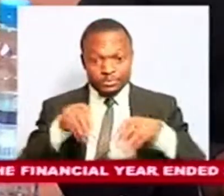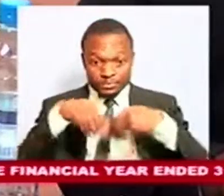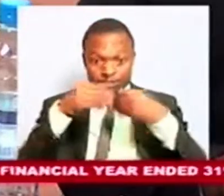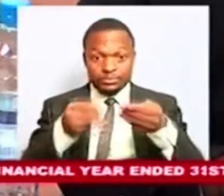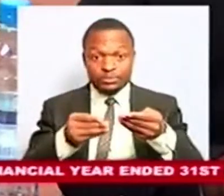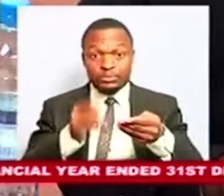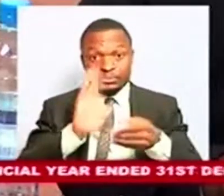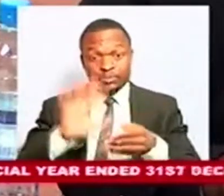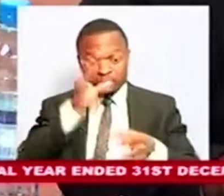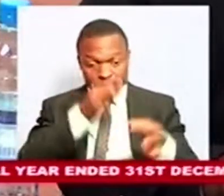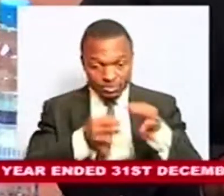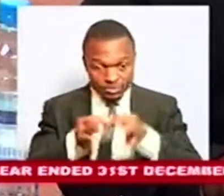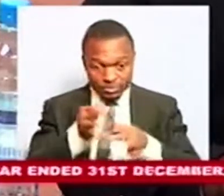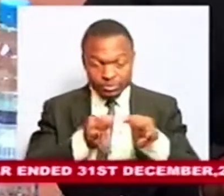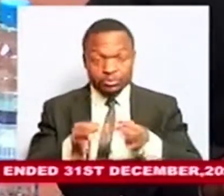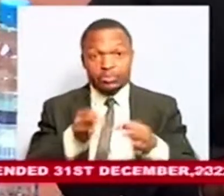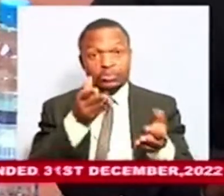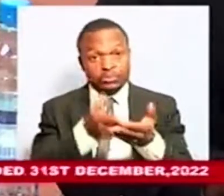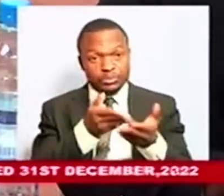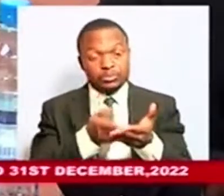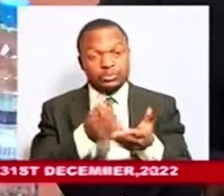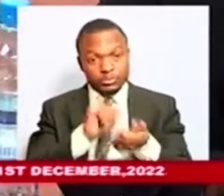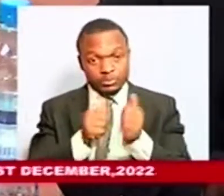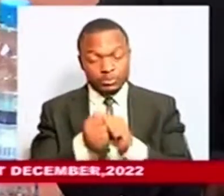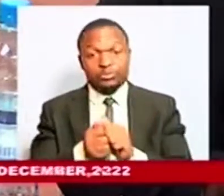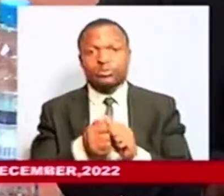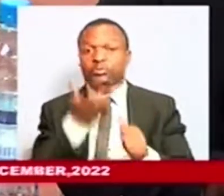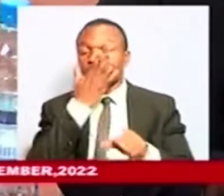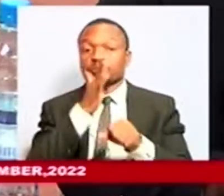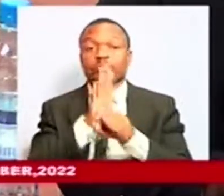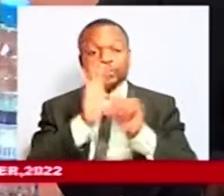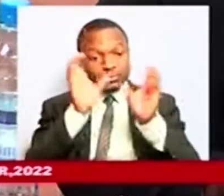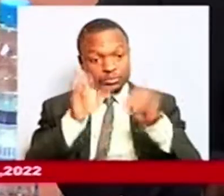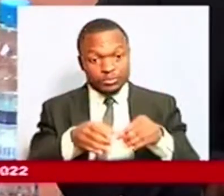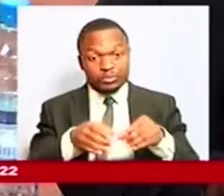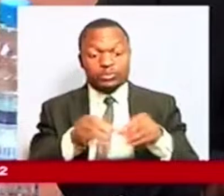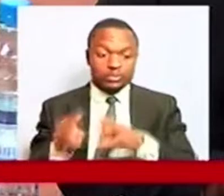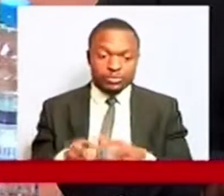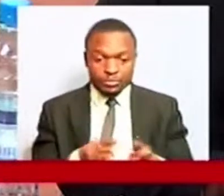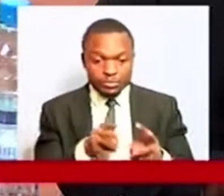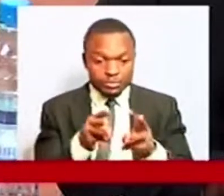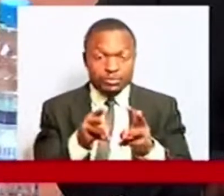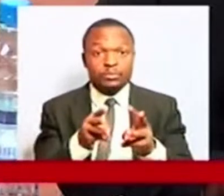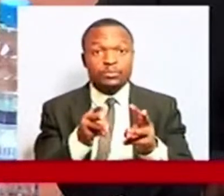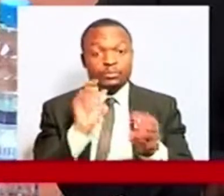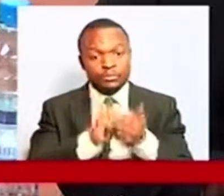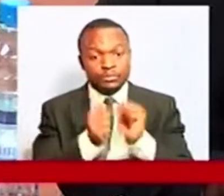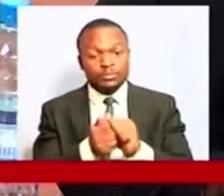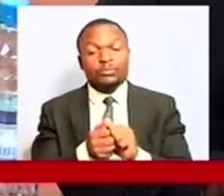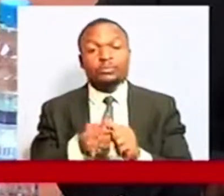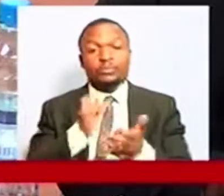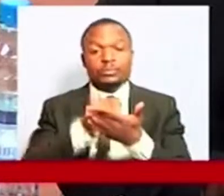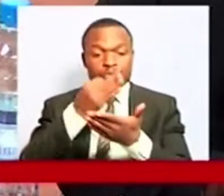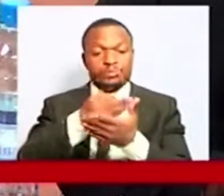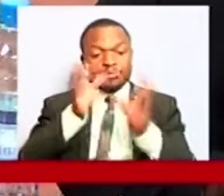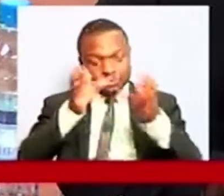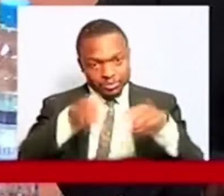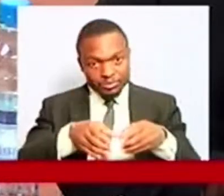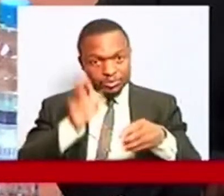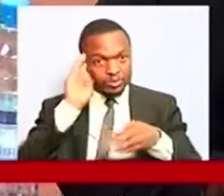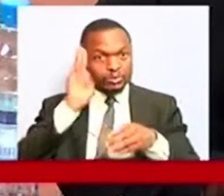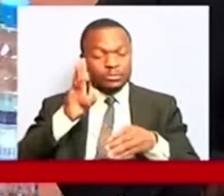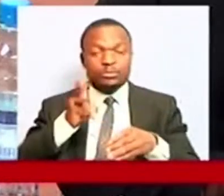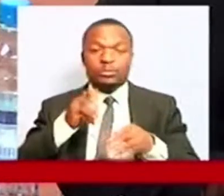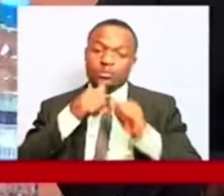my clarification to the cited queries and assurance to the committee that the remedial measures to the queries for Zambia Town Council shall